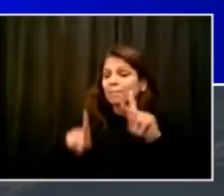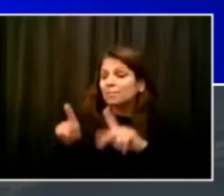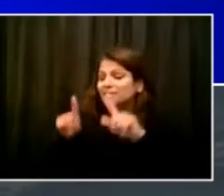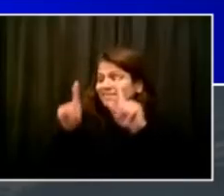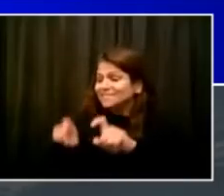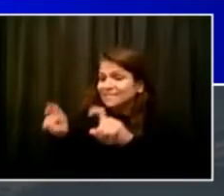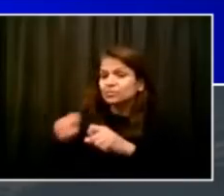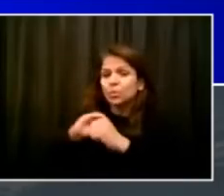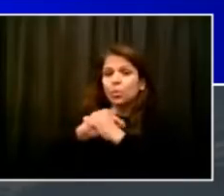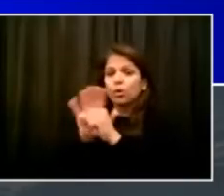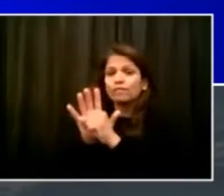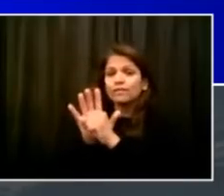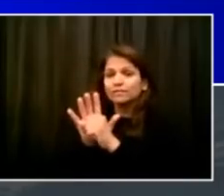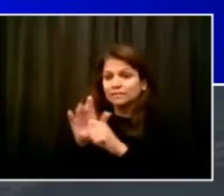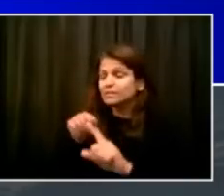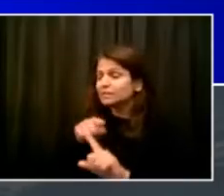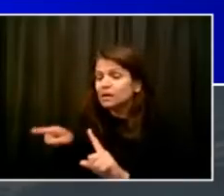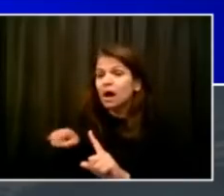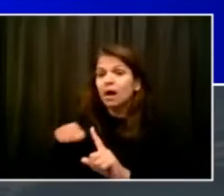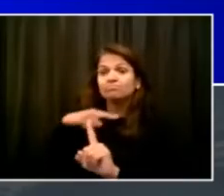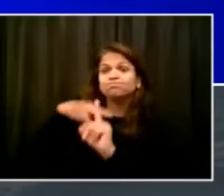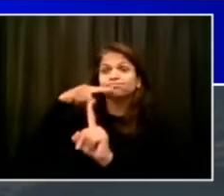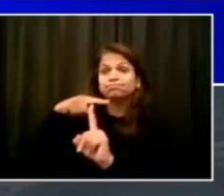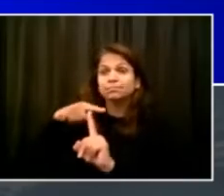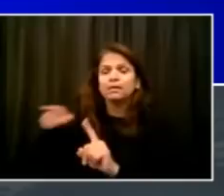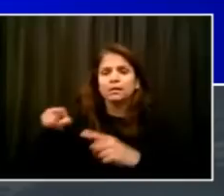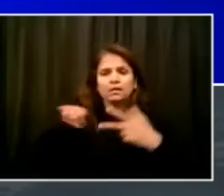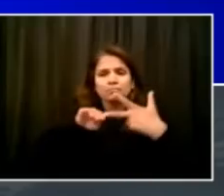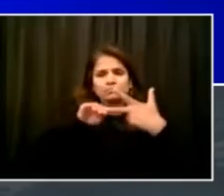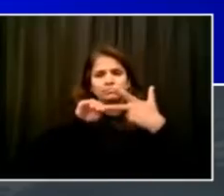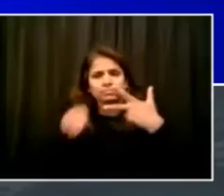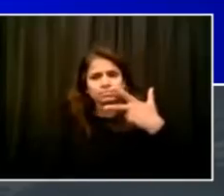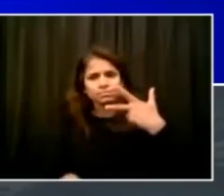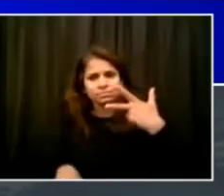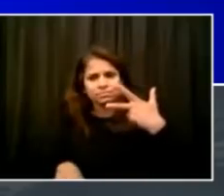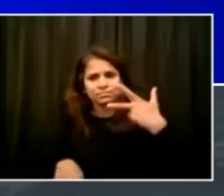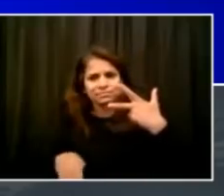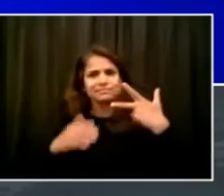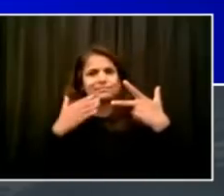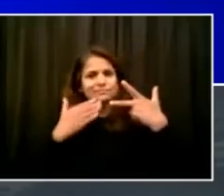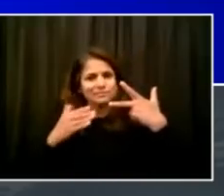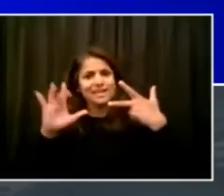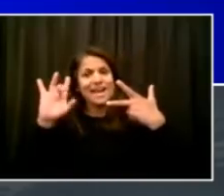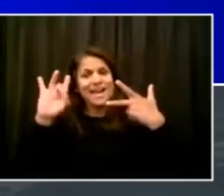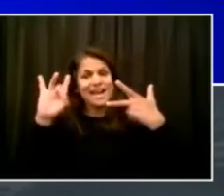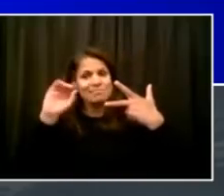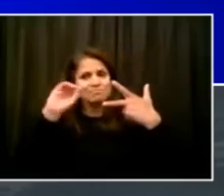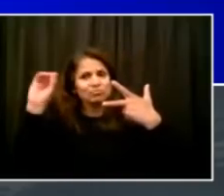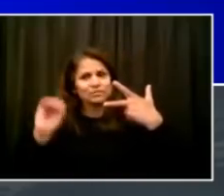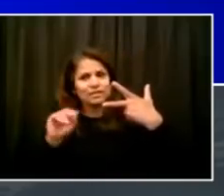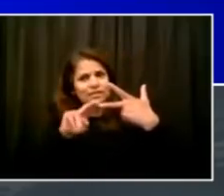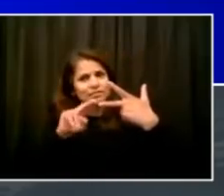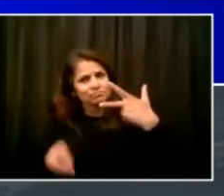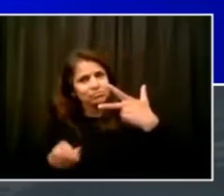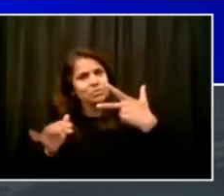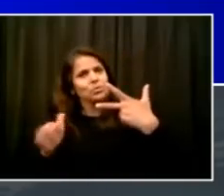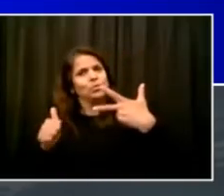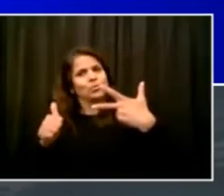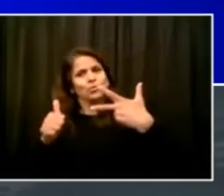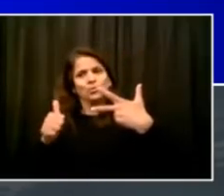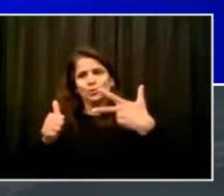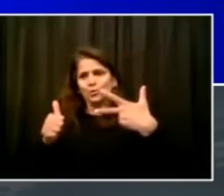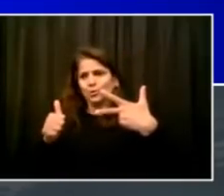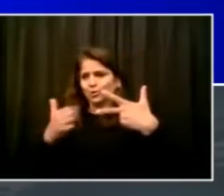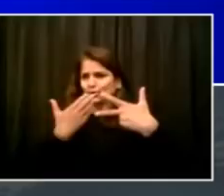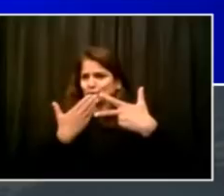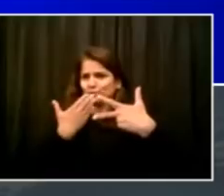9% to 8%. Isn't it great to see these single digits? We've been through so much together. That is really encouraging to see,